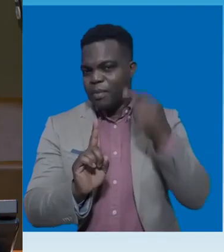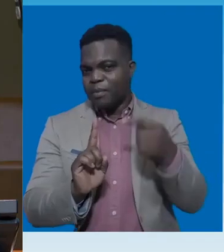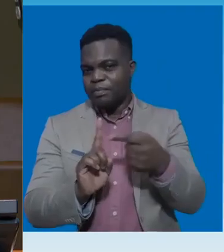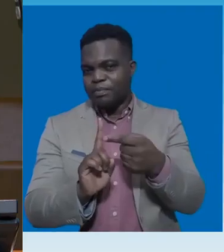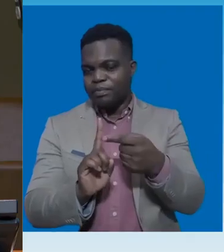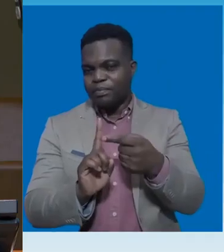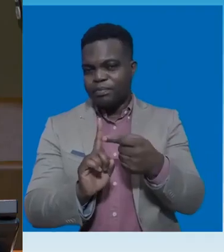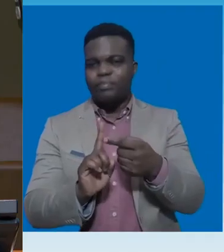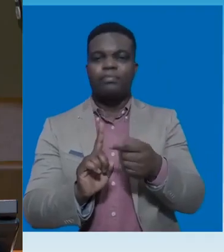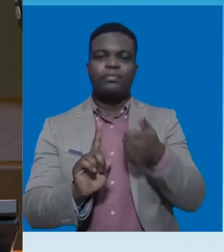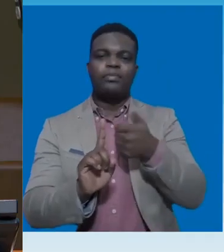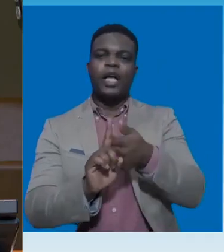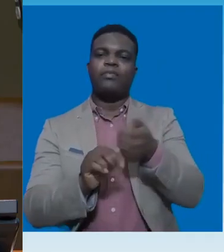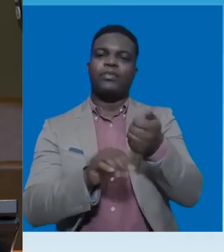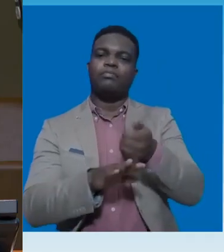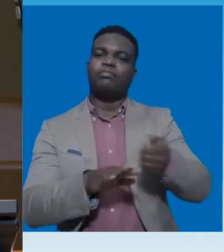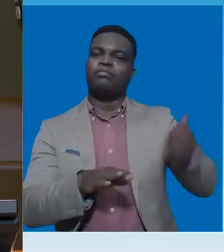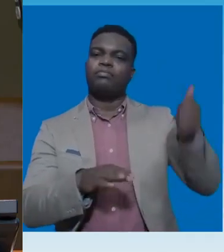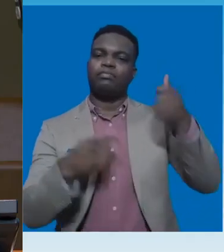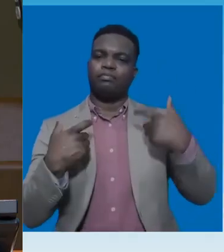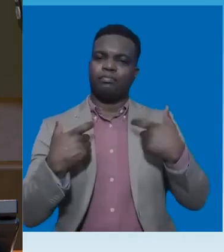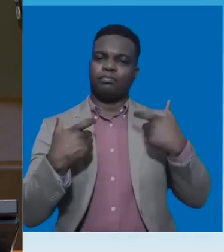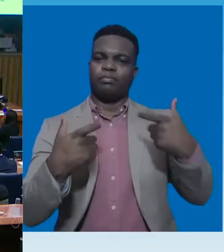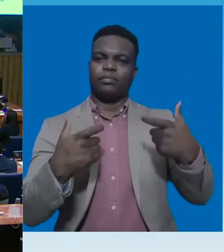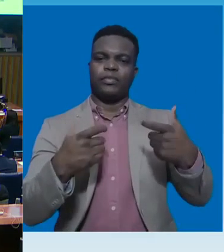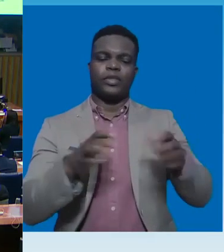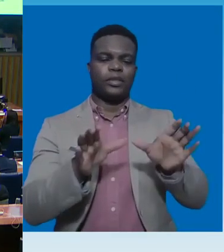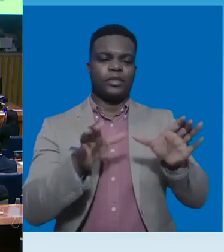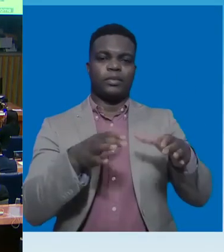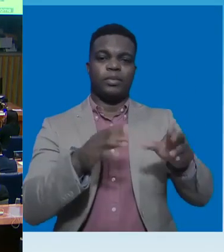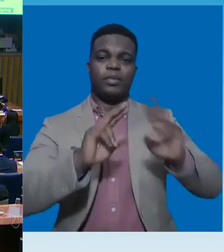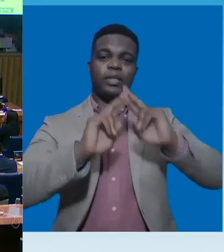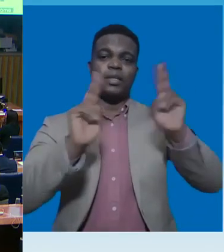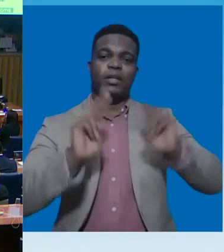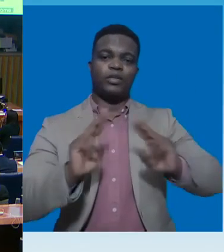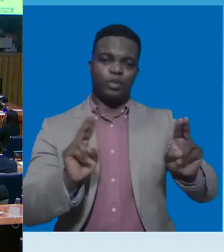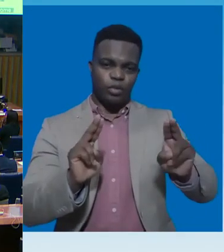Affairs of the China Disabled Persons Federation. You have the floor.